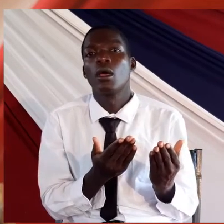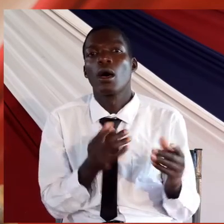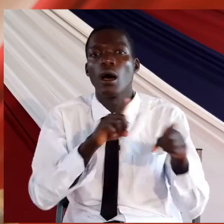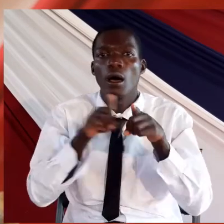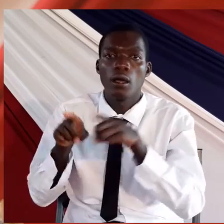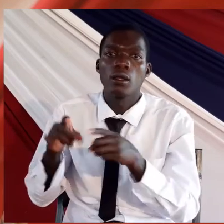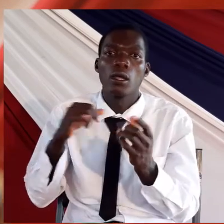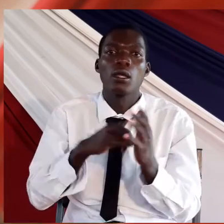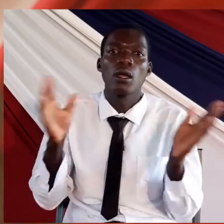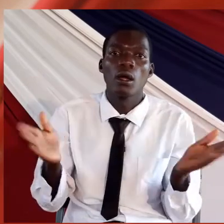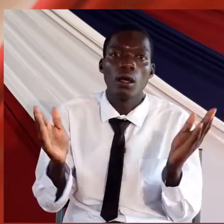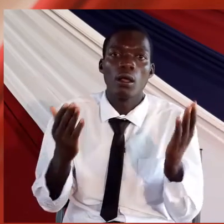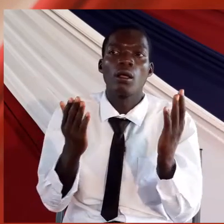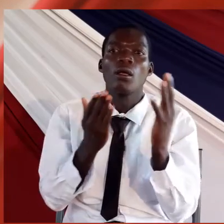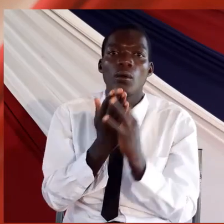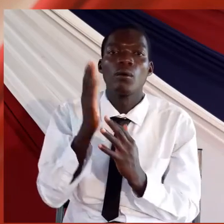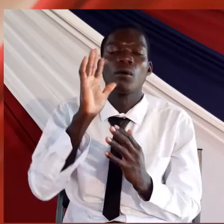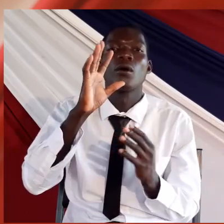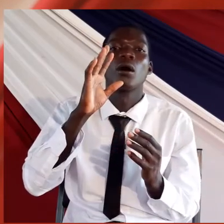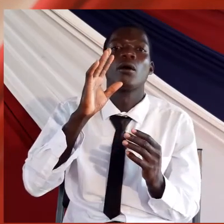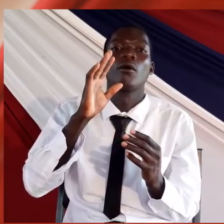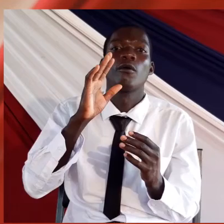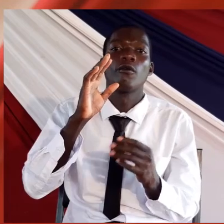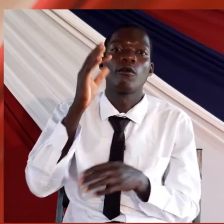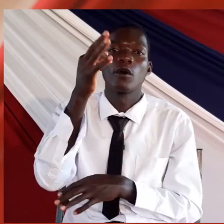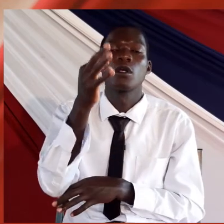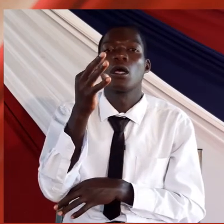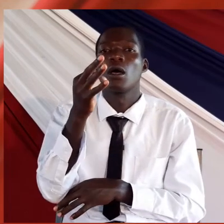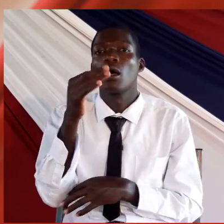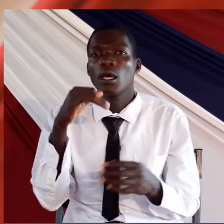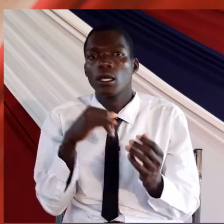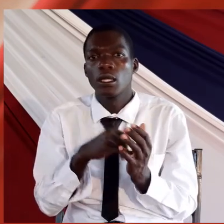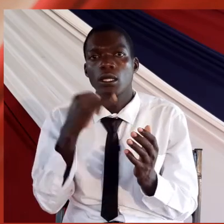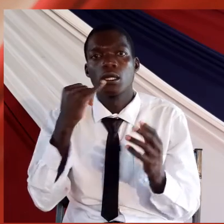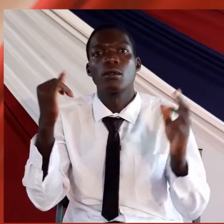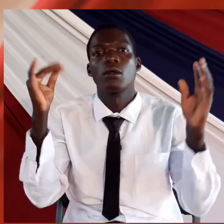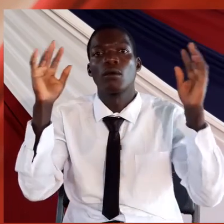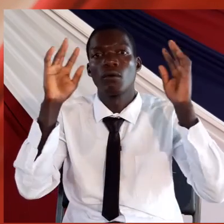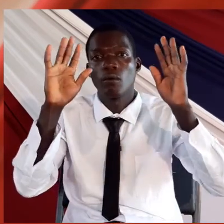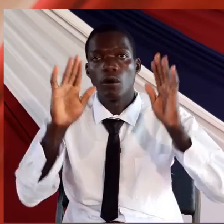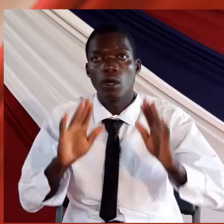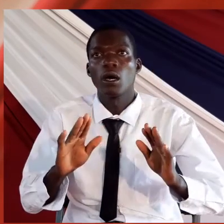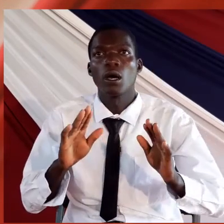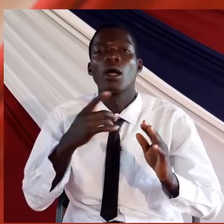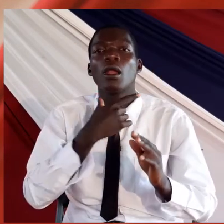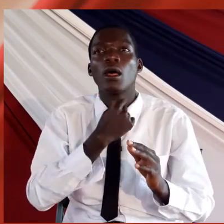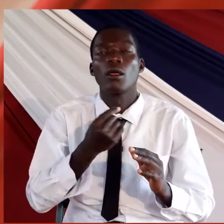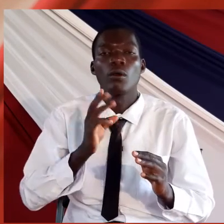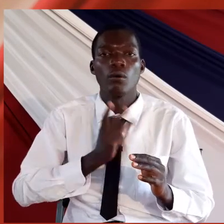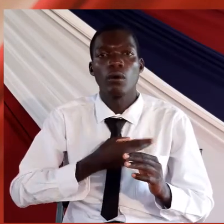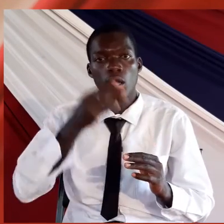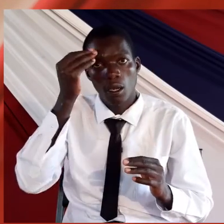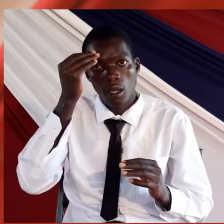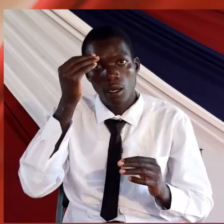has been carried through the scripture. And it is very important. Just like we learned the other